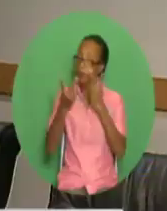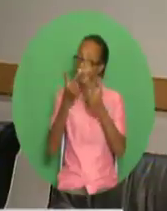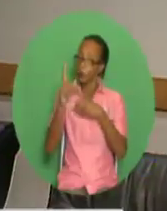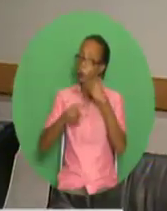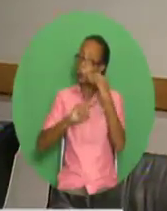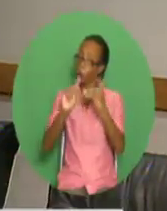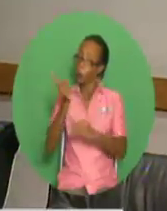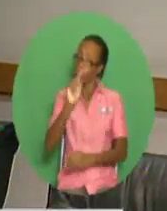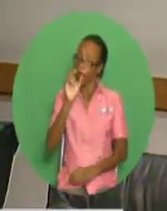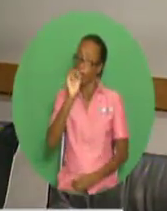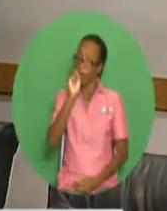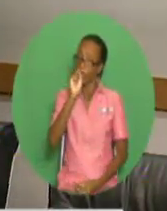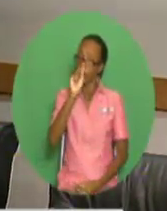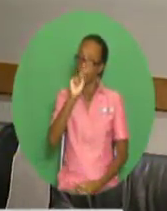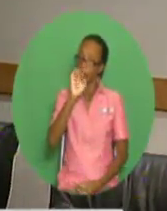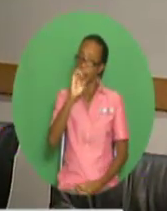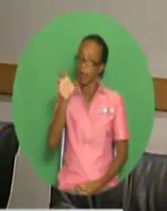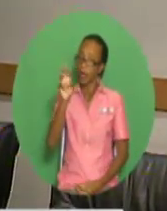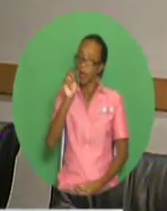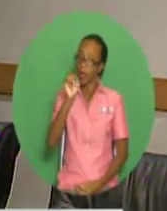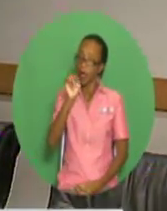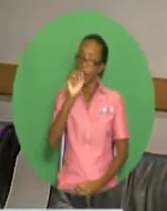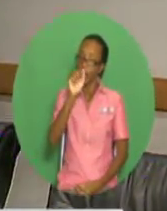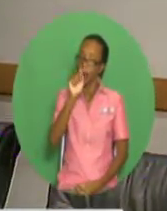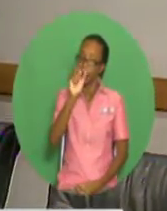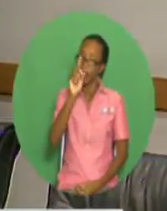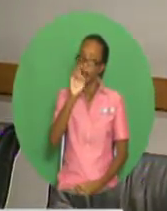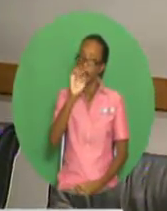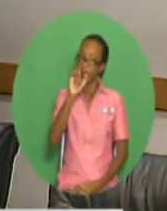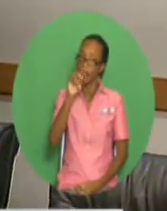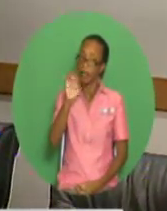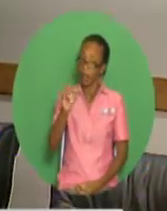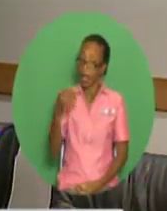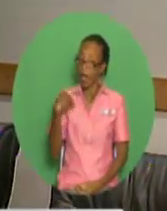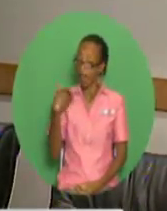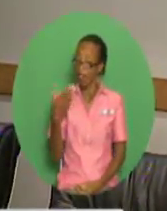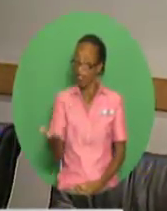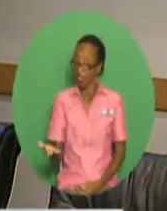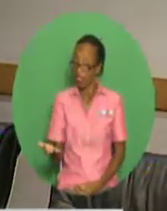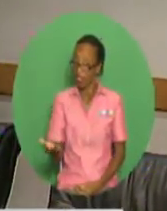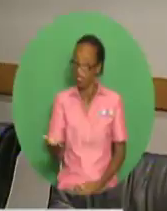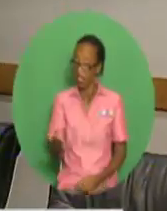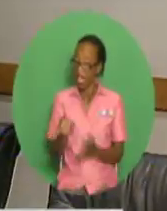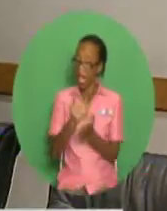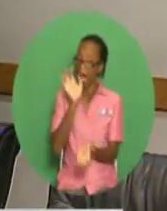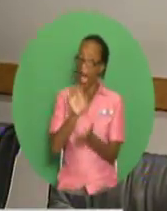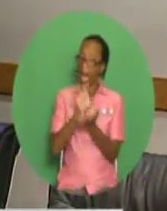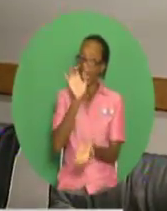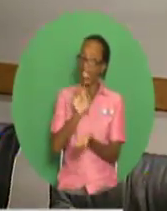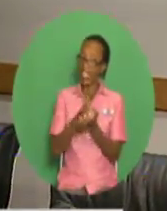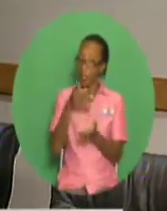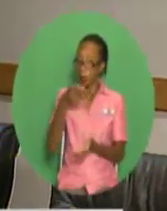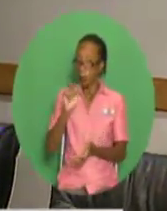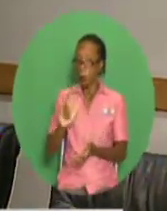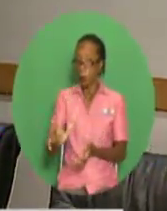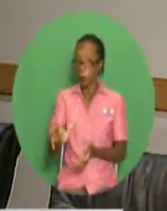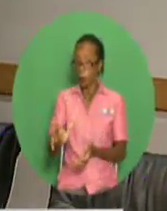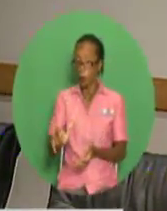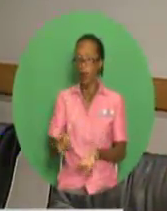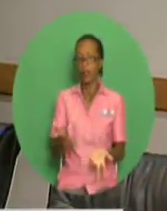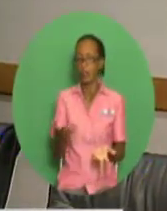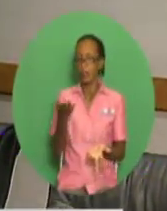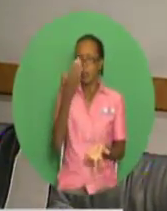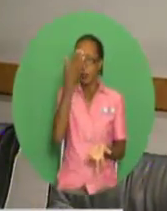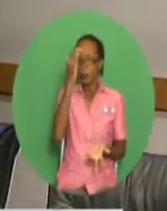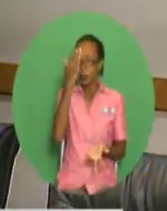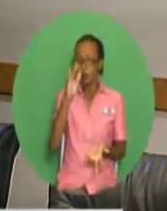course in St. Madeleine. It's fantastic. I had to have Cayman in the pool. Because the pool has been just, and that's what I'm talking about.